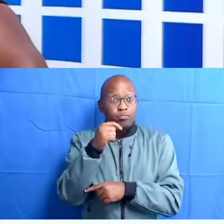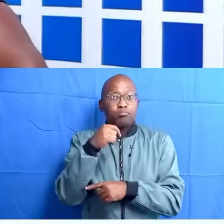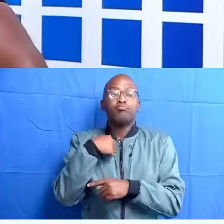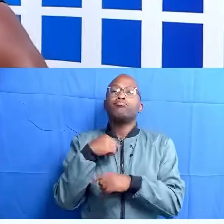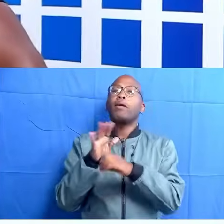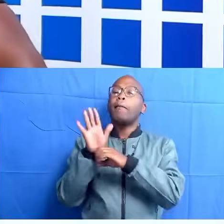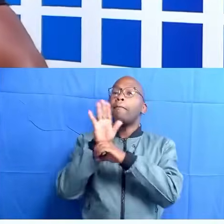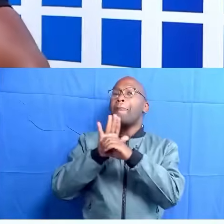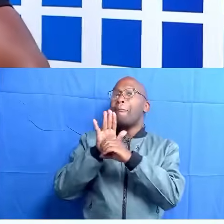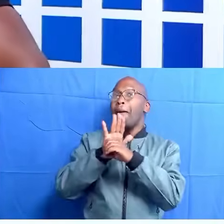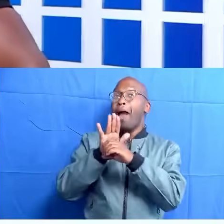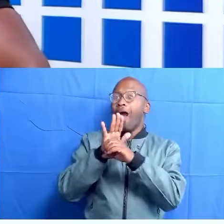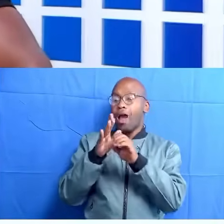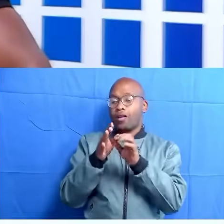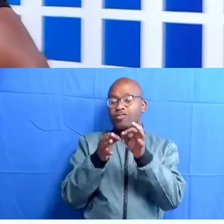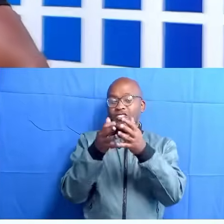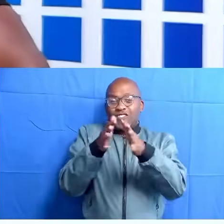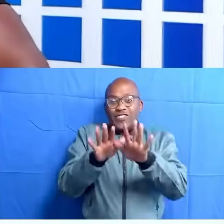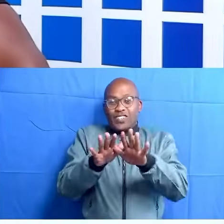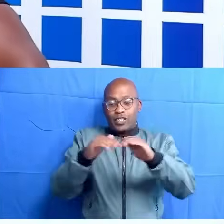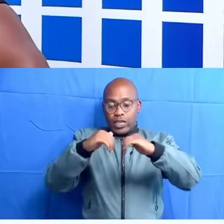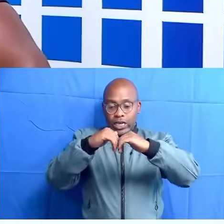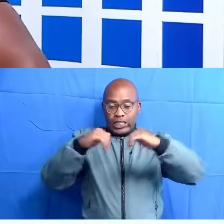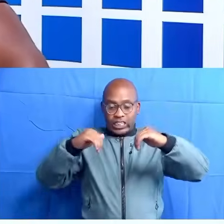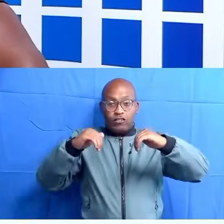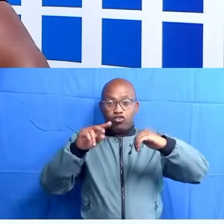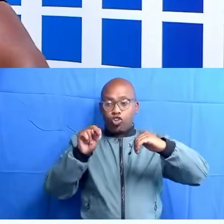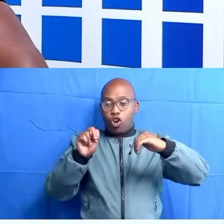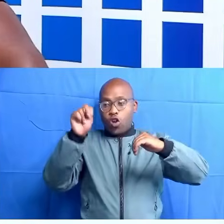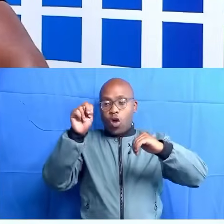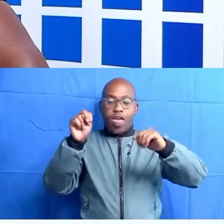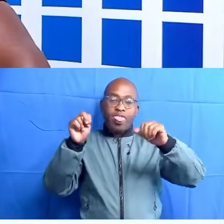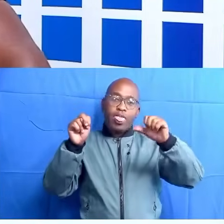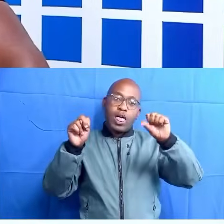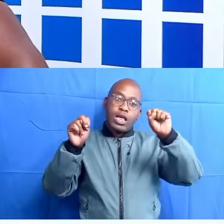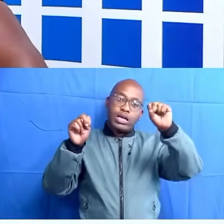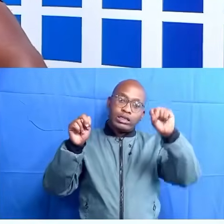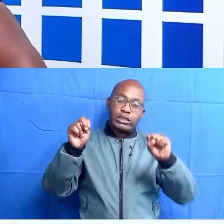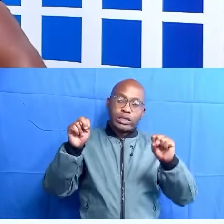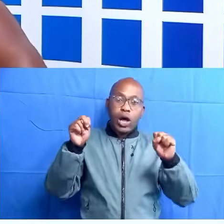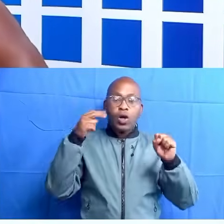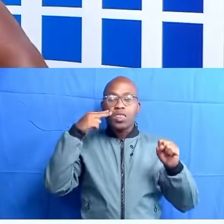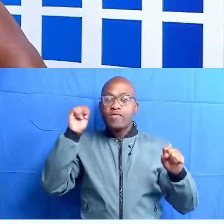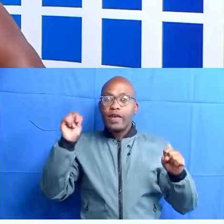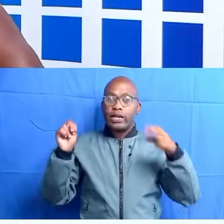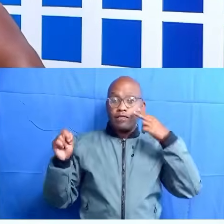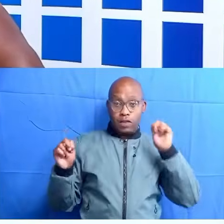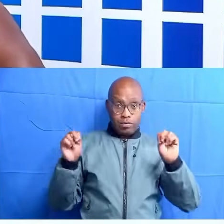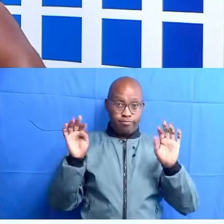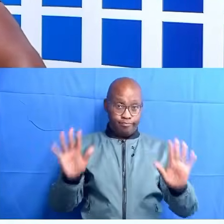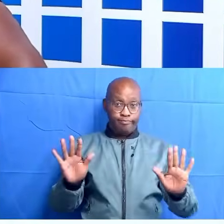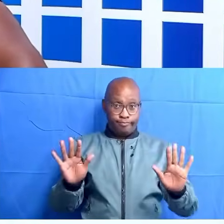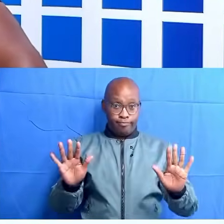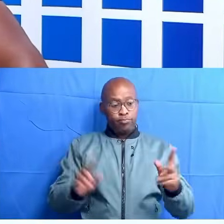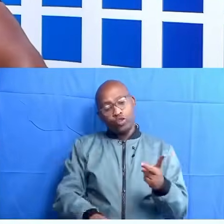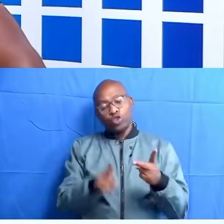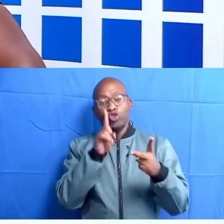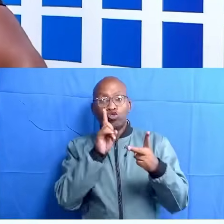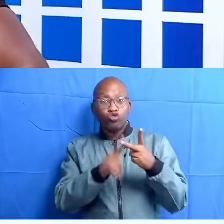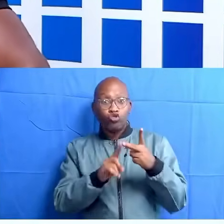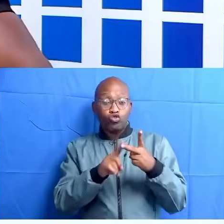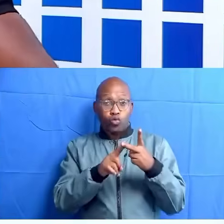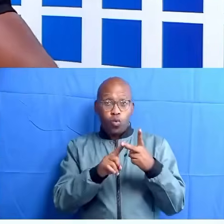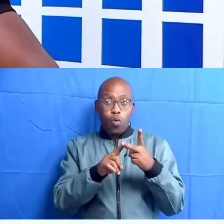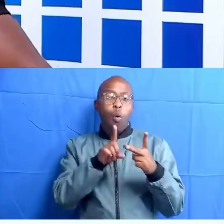explained the division and we explained why there was the guerrilla attacks to the southern